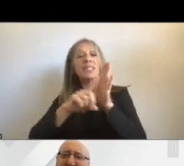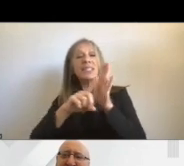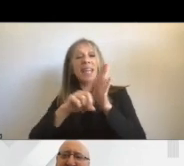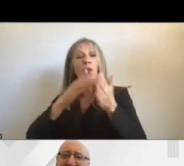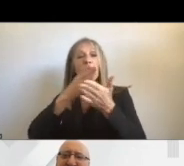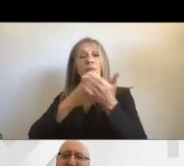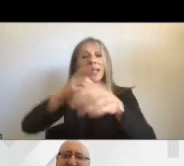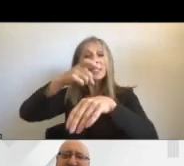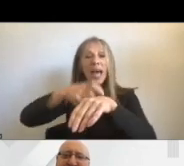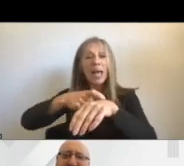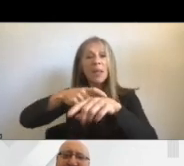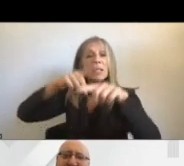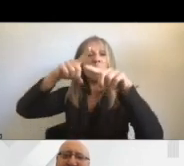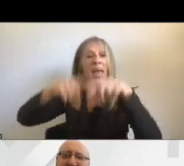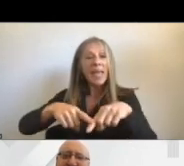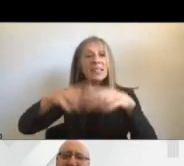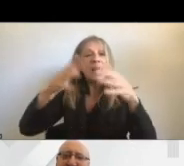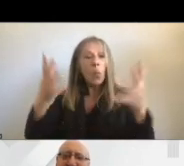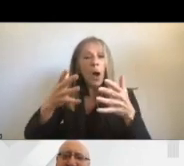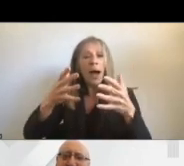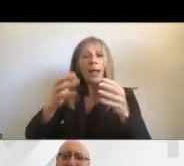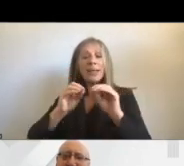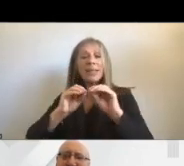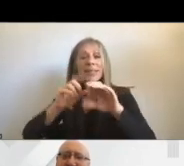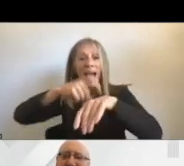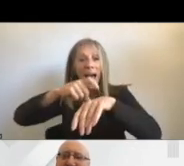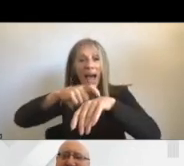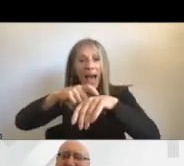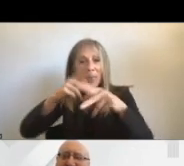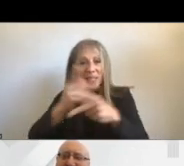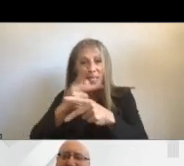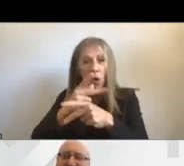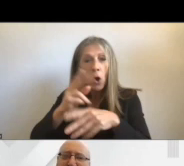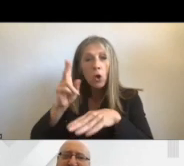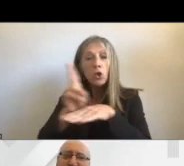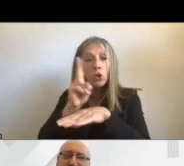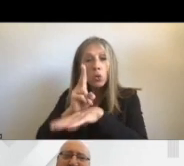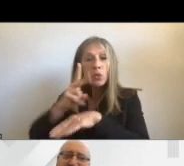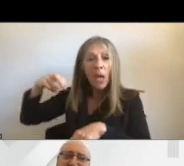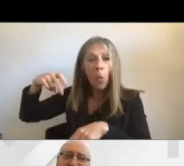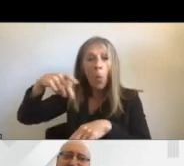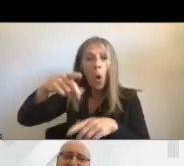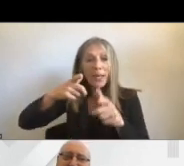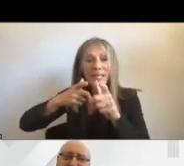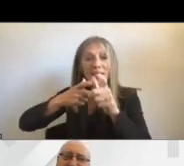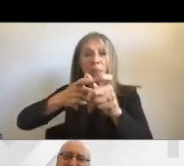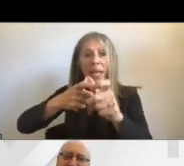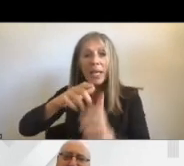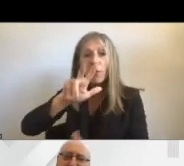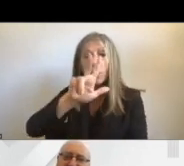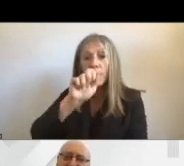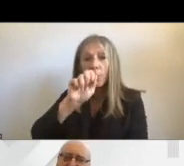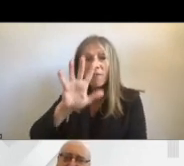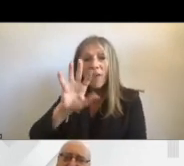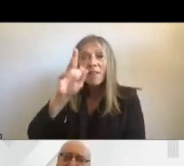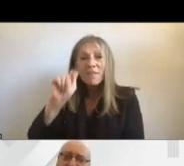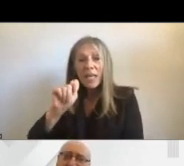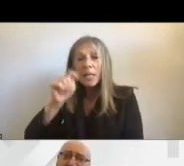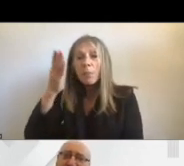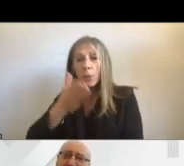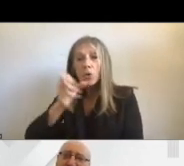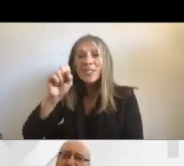surface, a concrete border not exceeding 2 inches is permitted on all sides of the detectable warning surface.